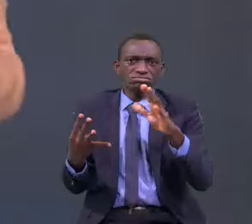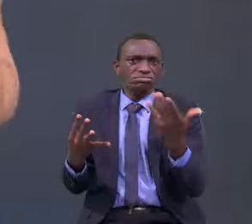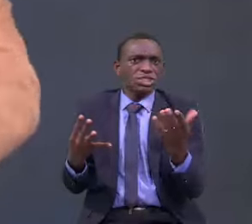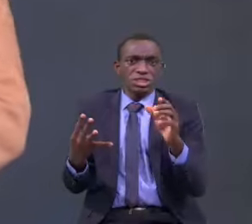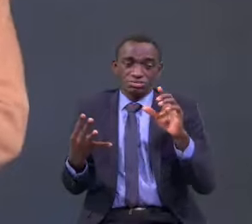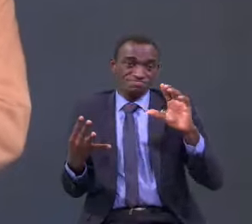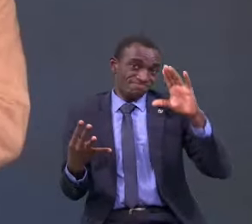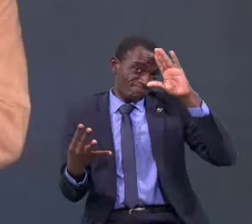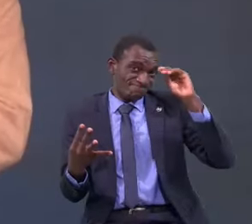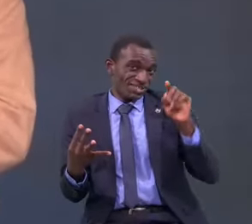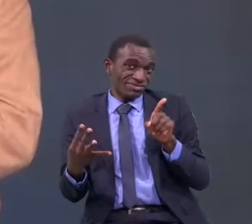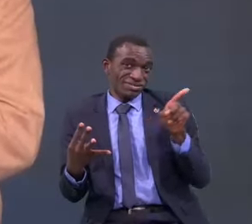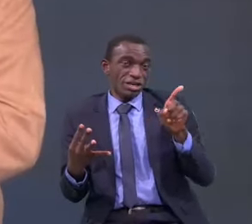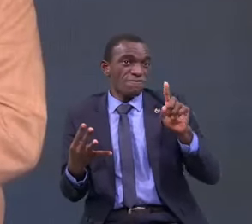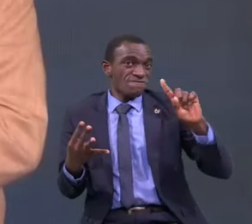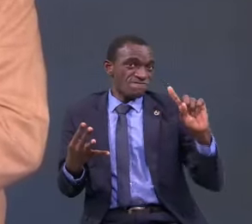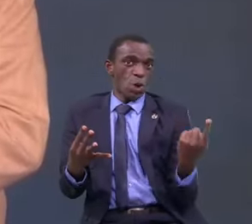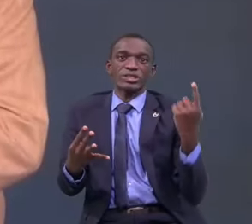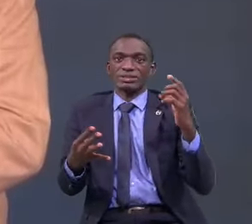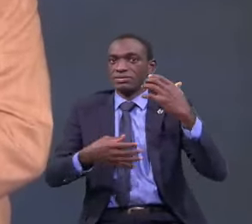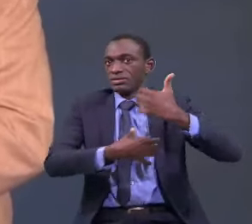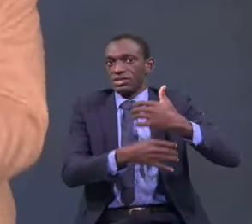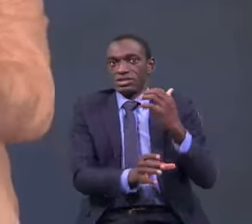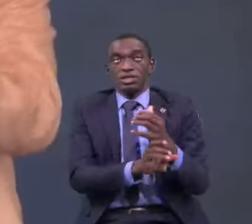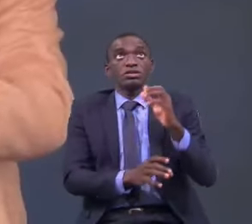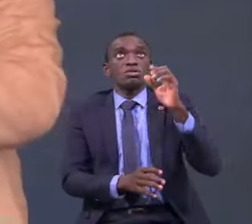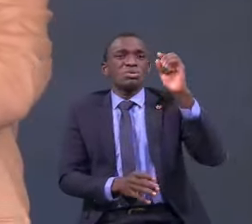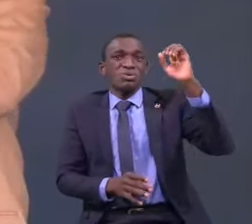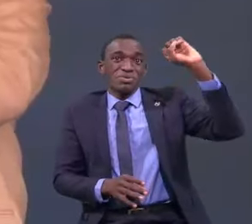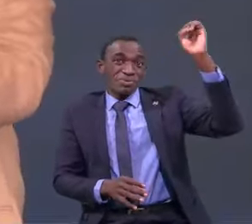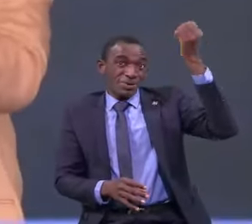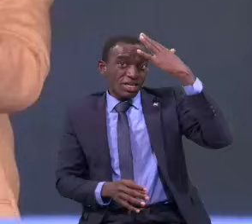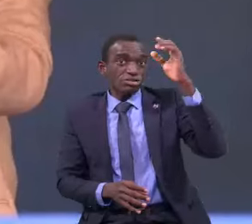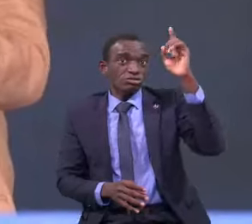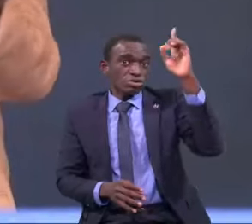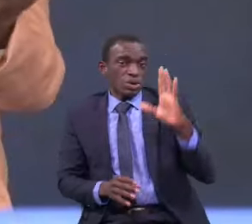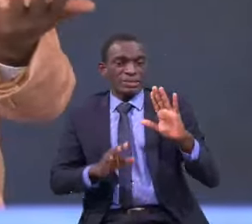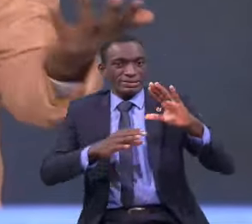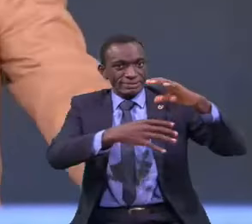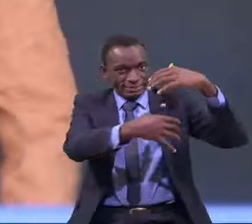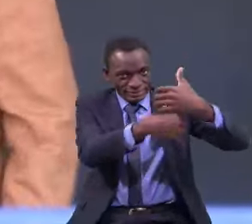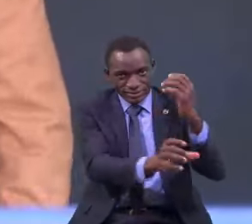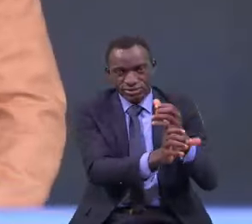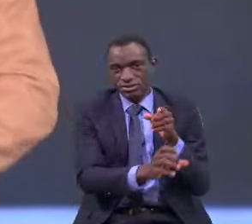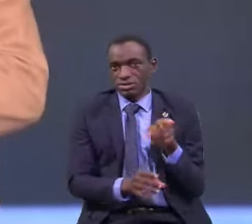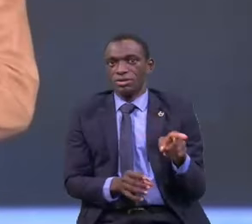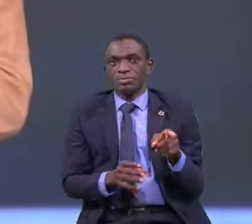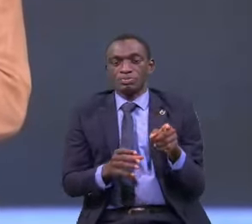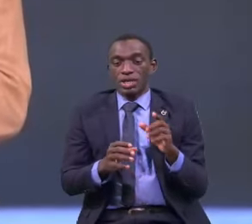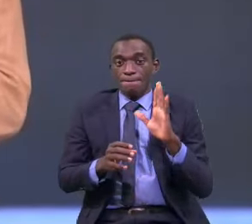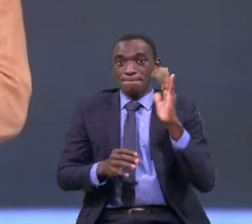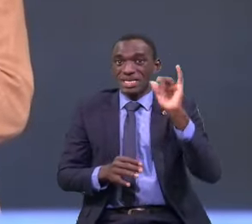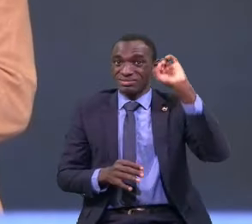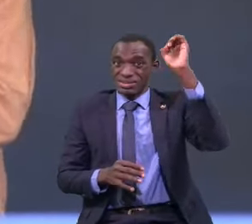By grace he was created. By grace the whole world was before him.